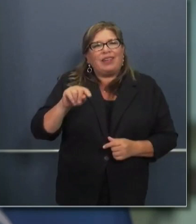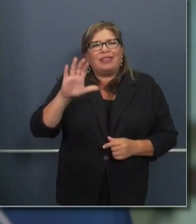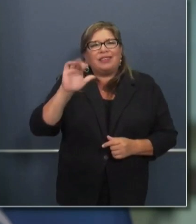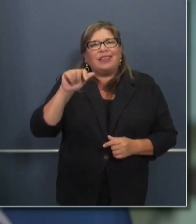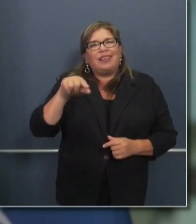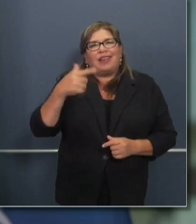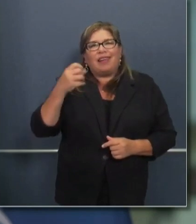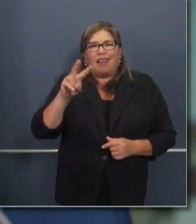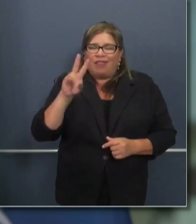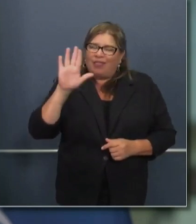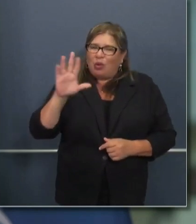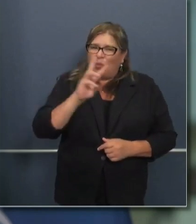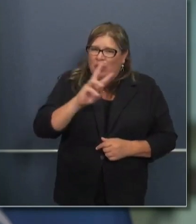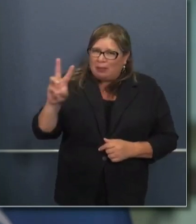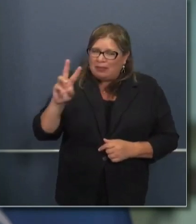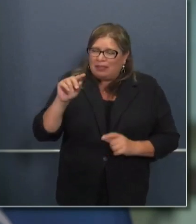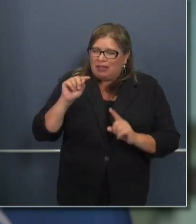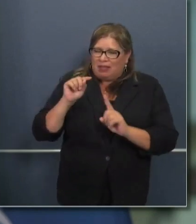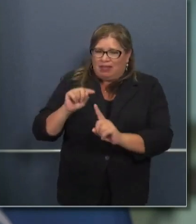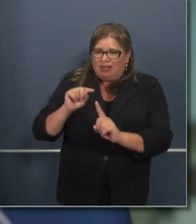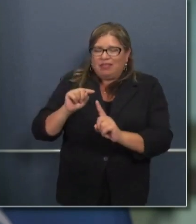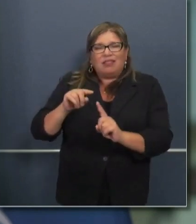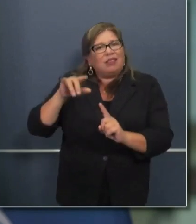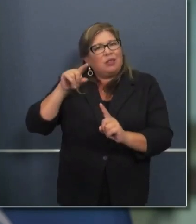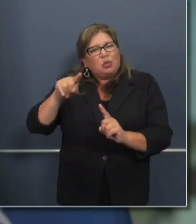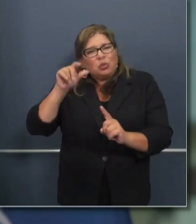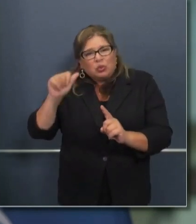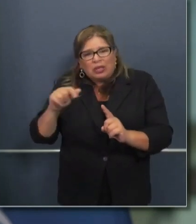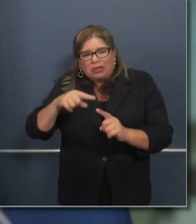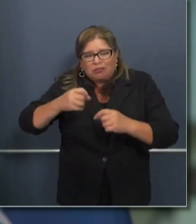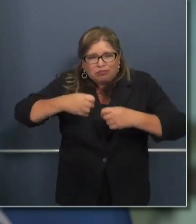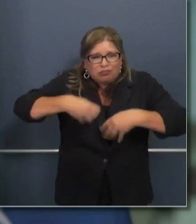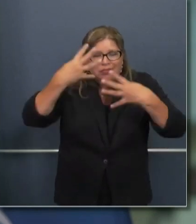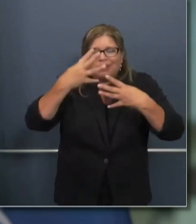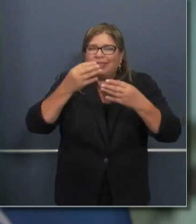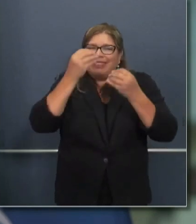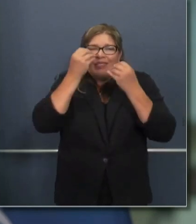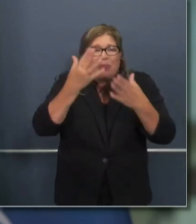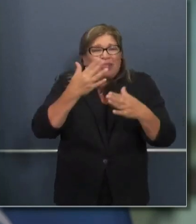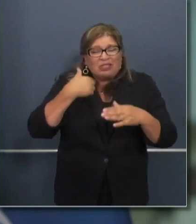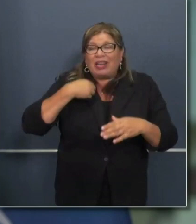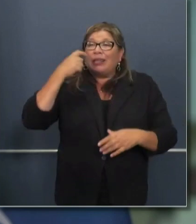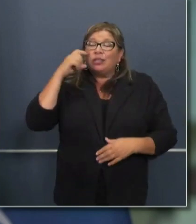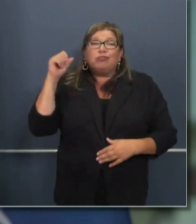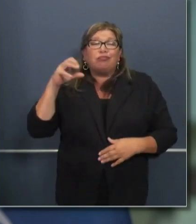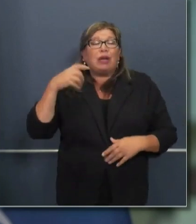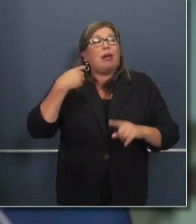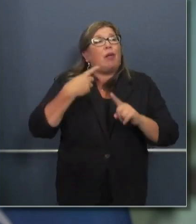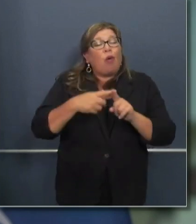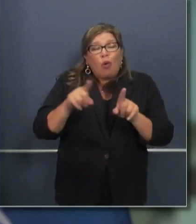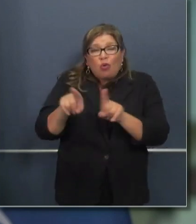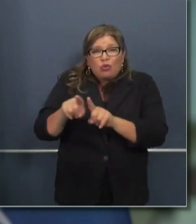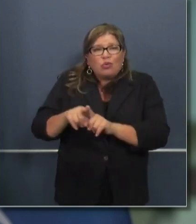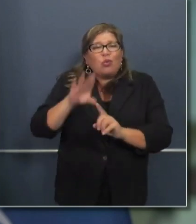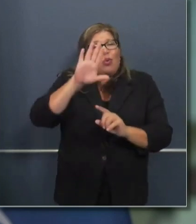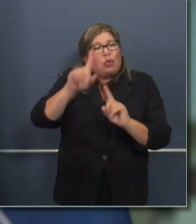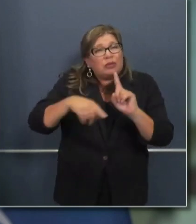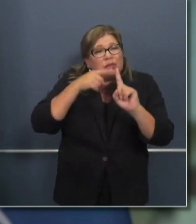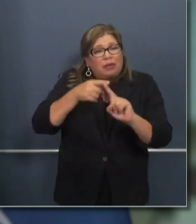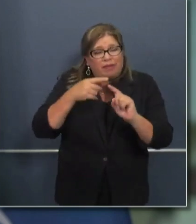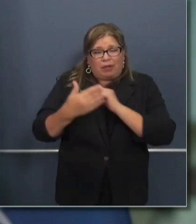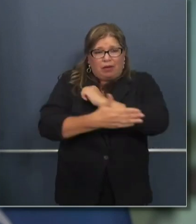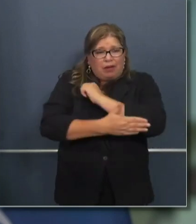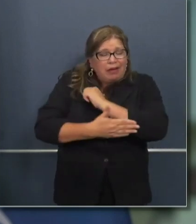covid19.ca.gov website. Again, it includes not just information that we provided here today, but those attestations, those